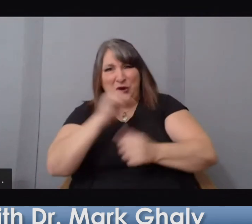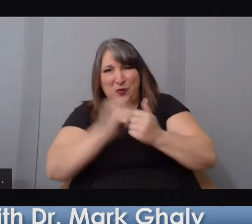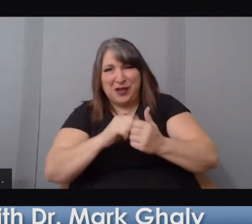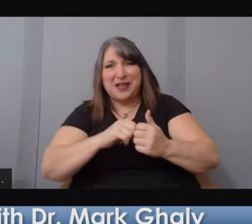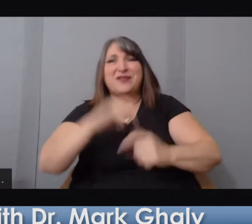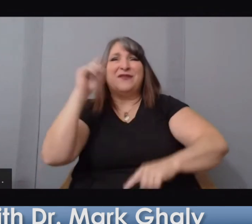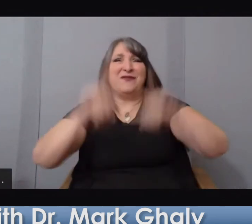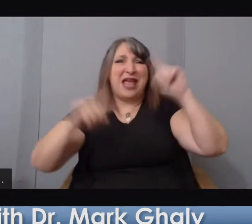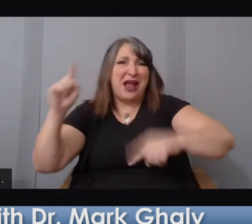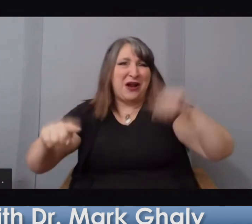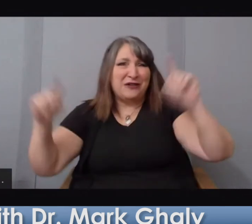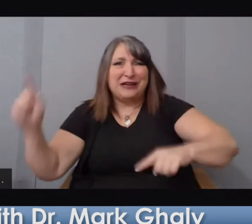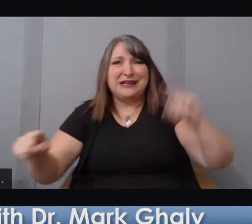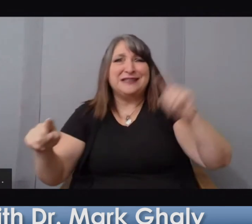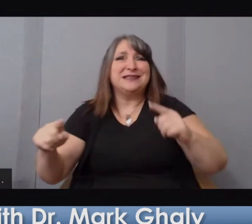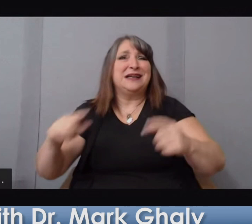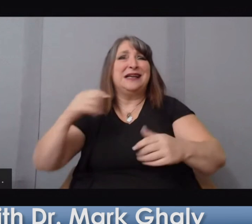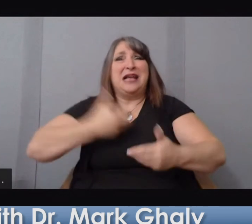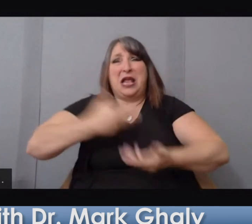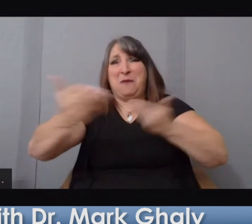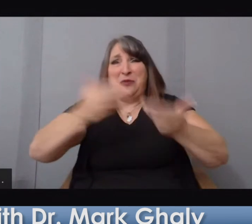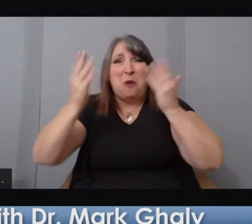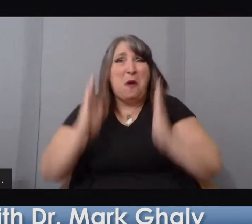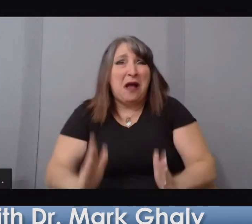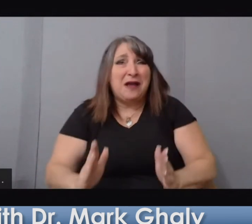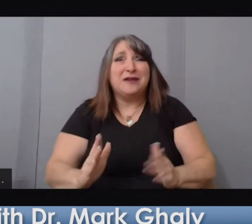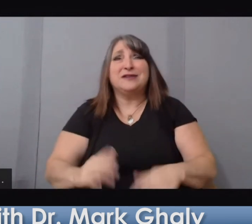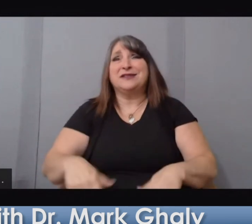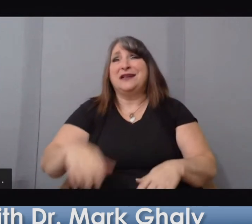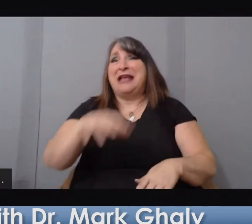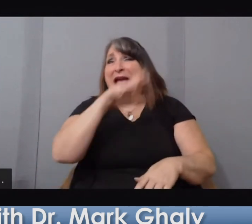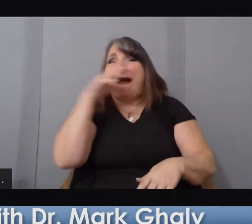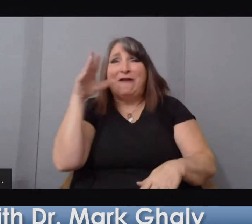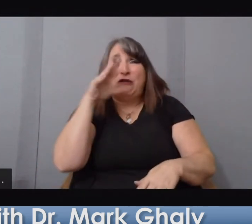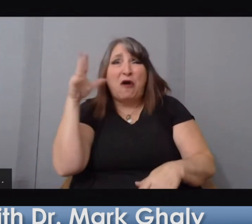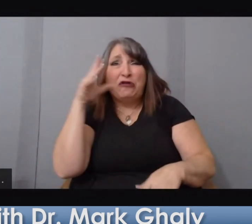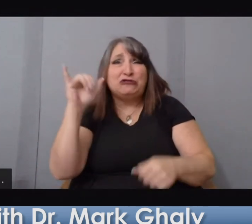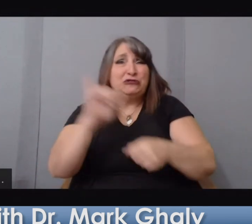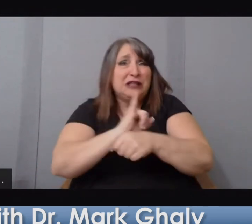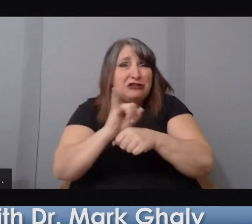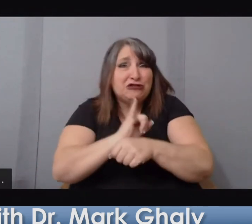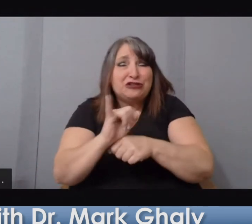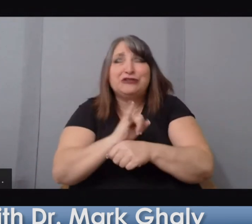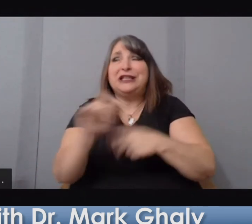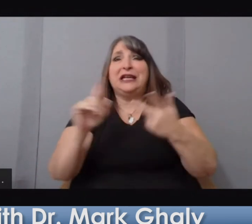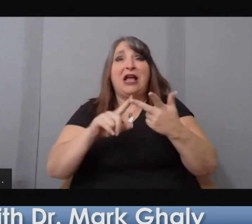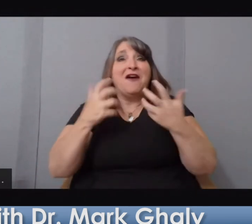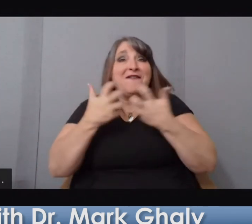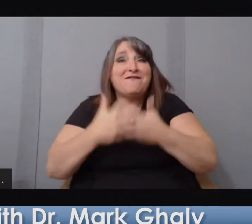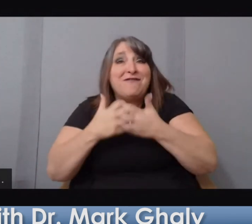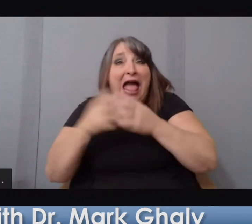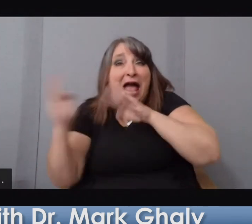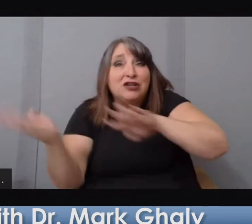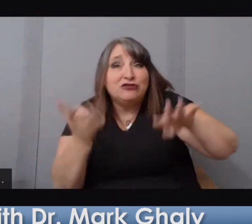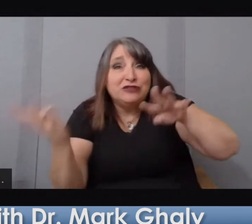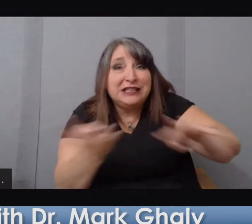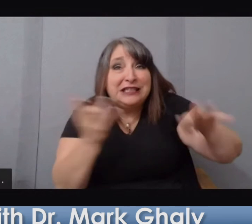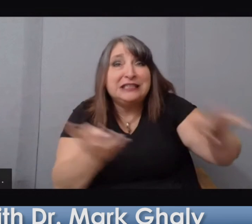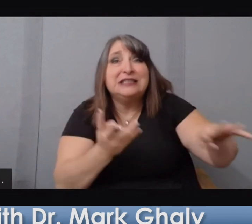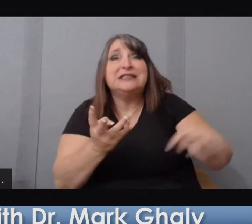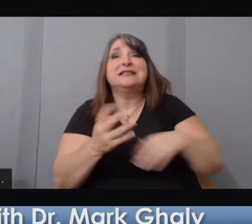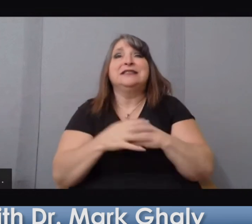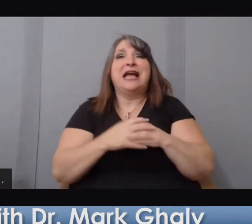on the agricultural industry, focusing on certain factories and